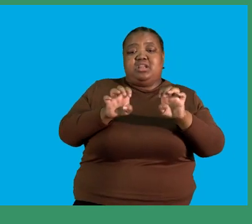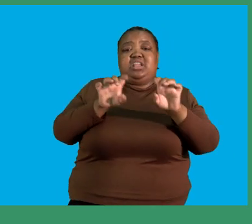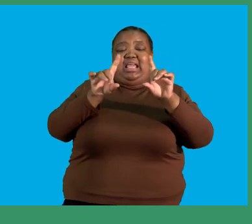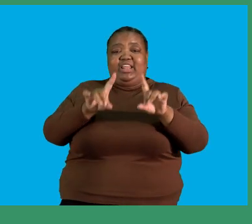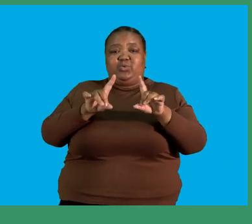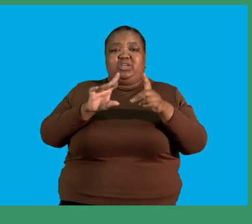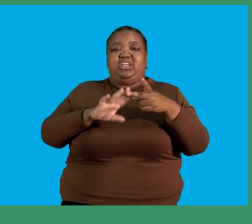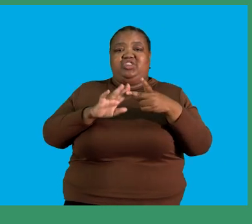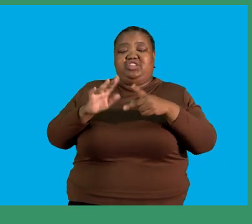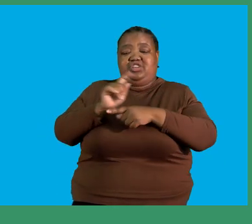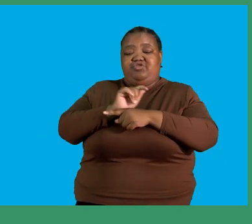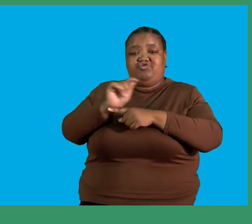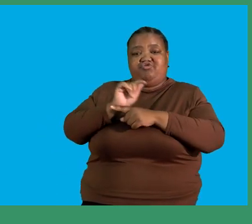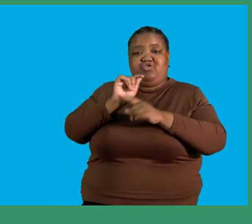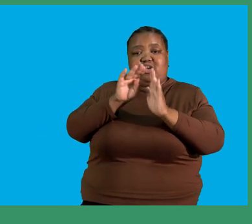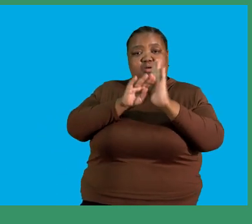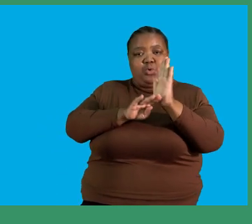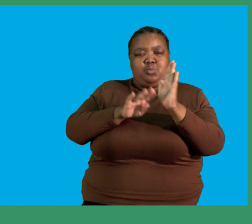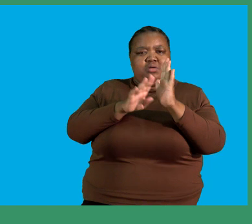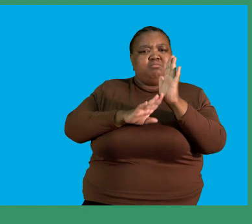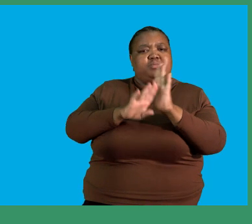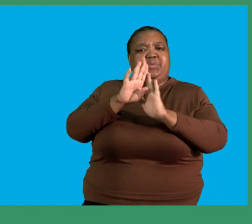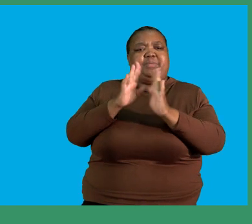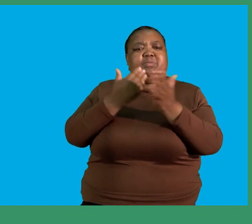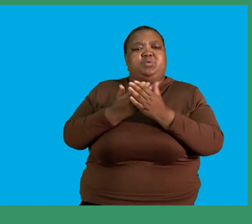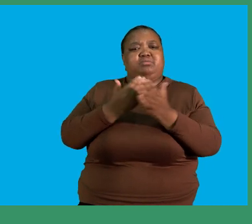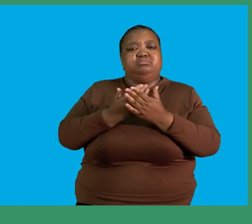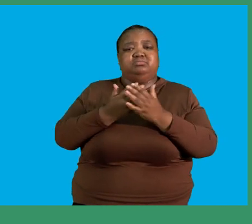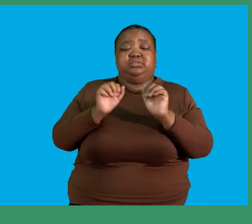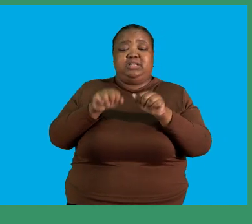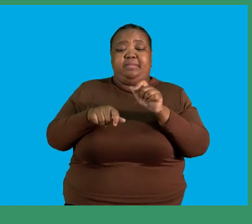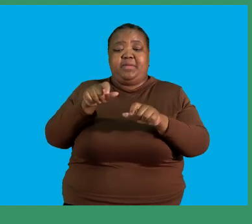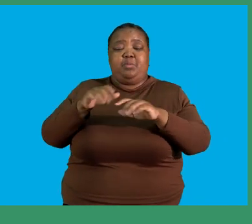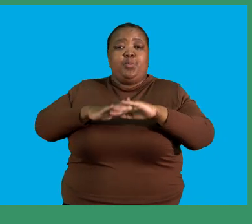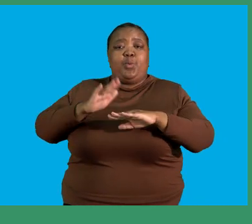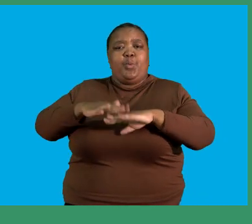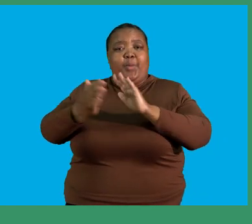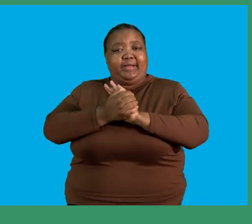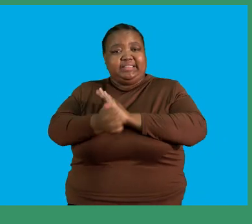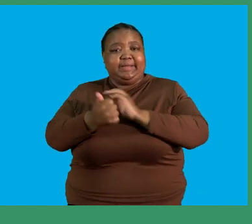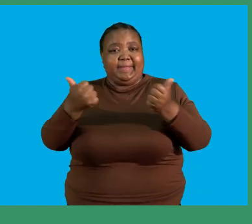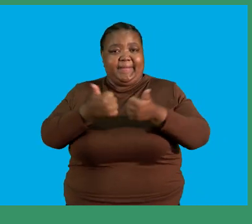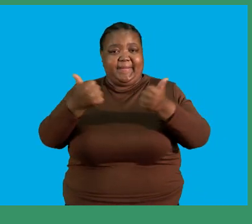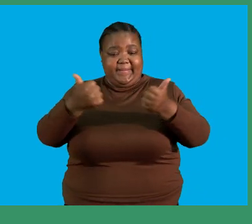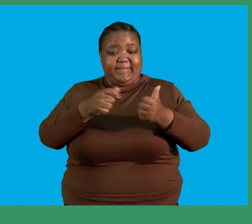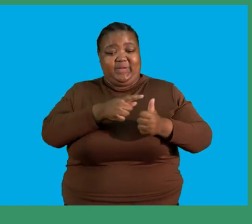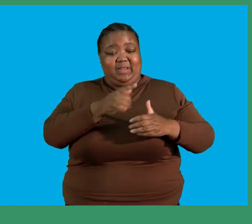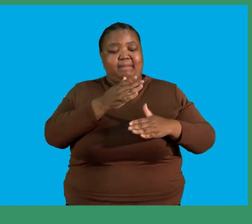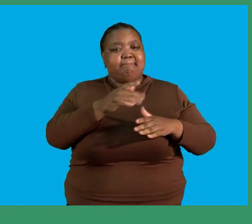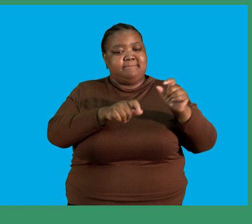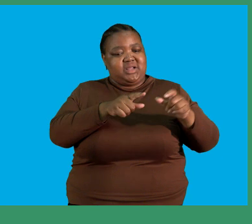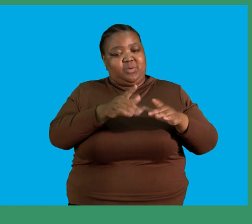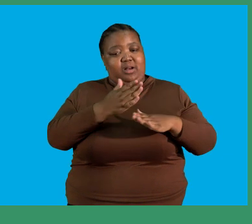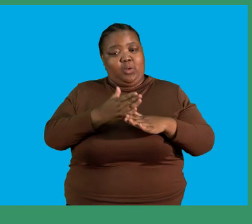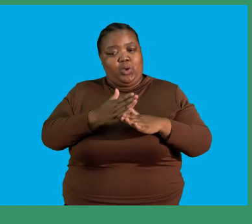the education and training programs of the society in which we can live in. So the more skilled people are, the